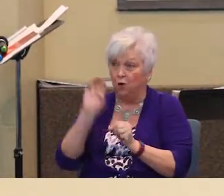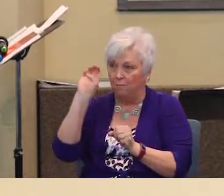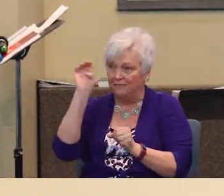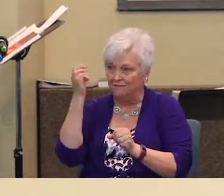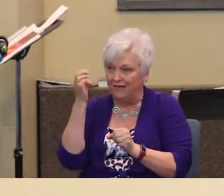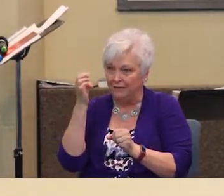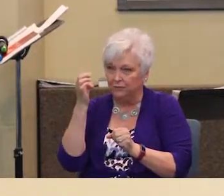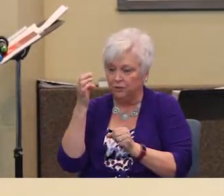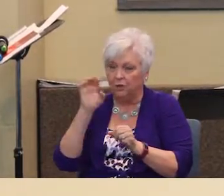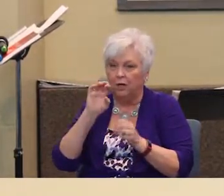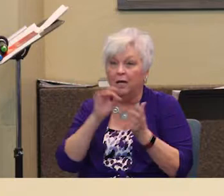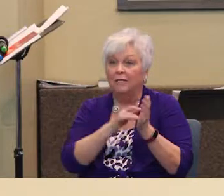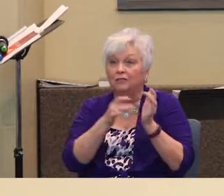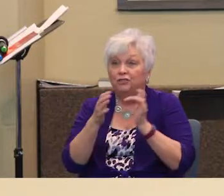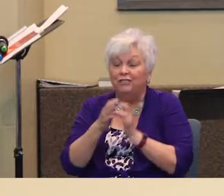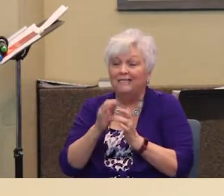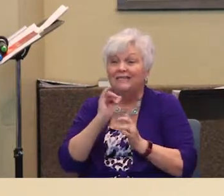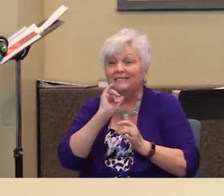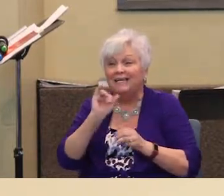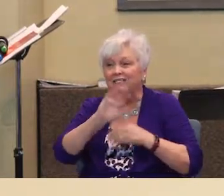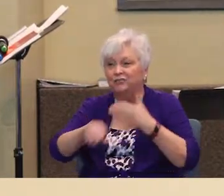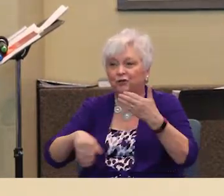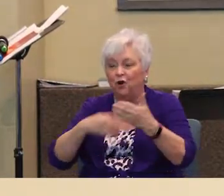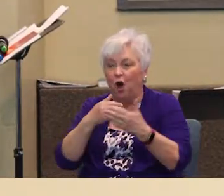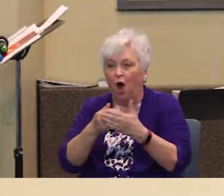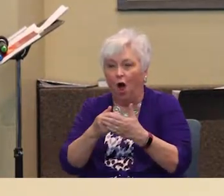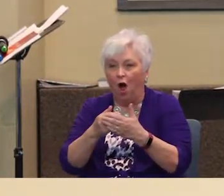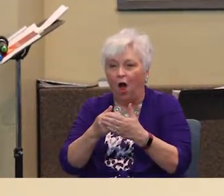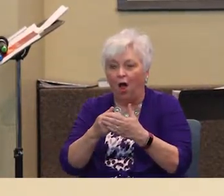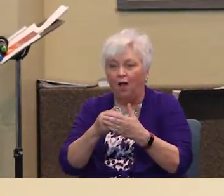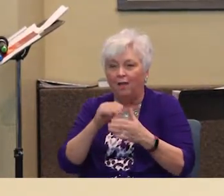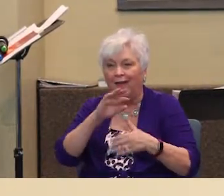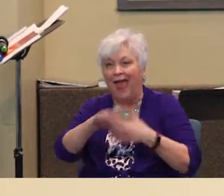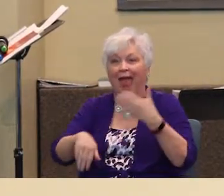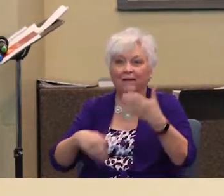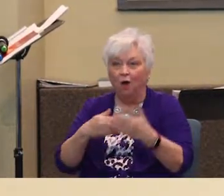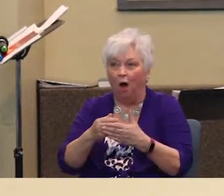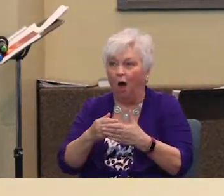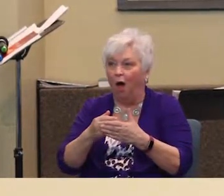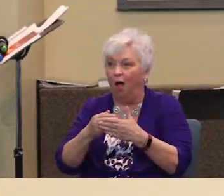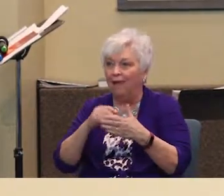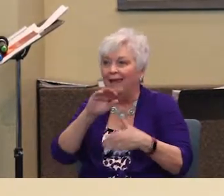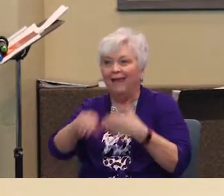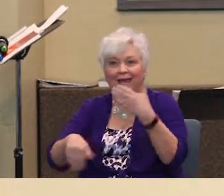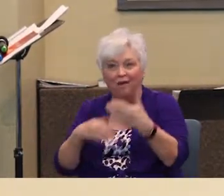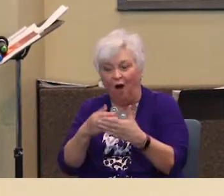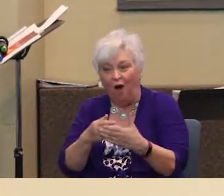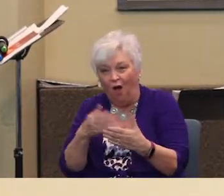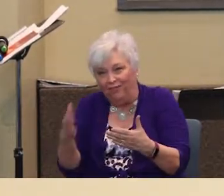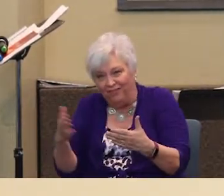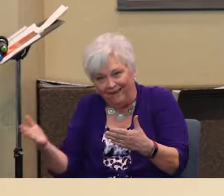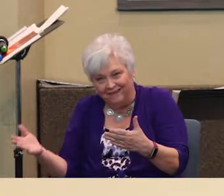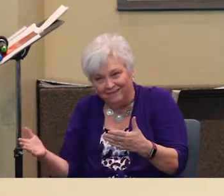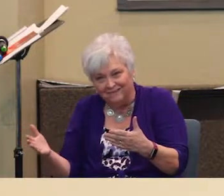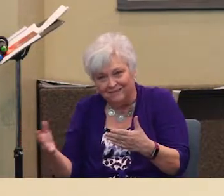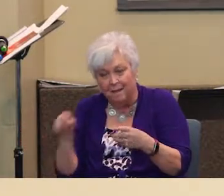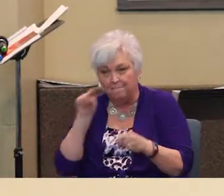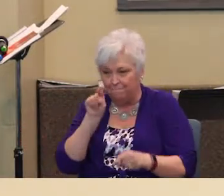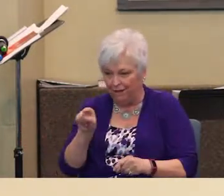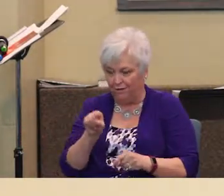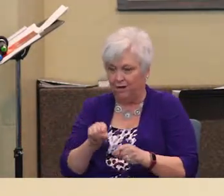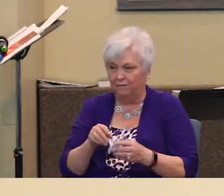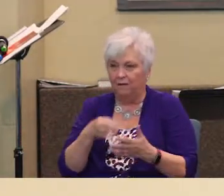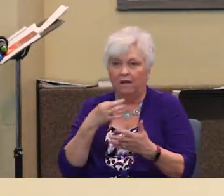your all and all in all things. Period. Financial,